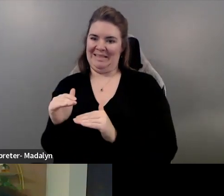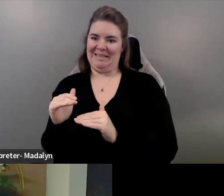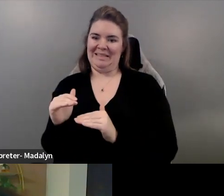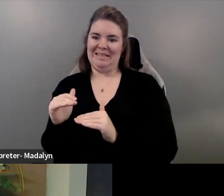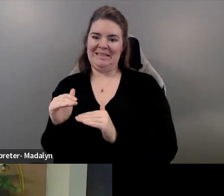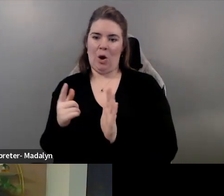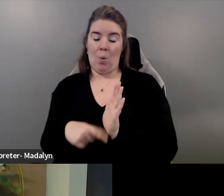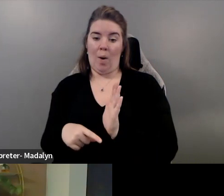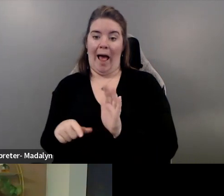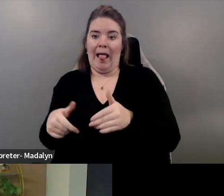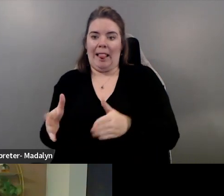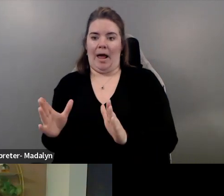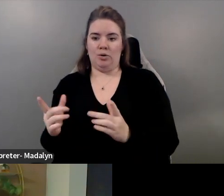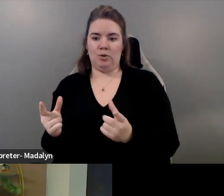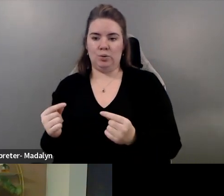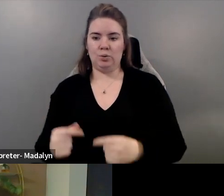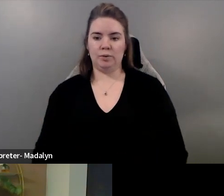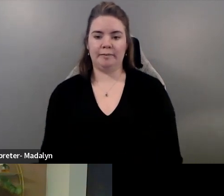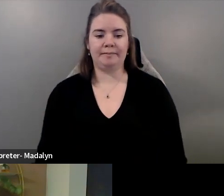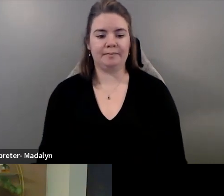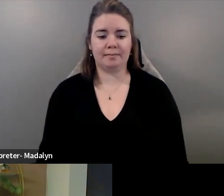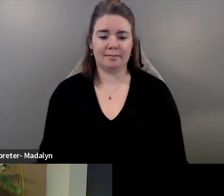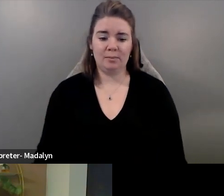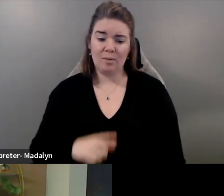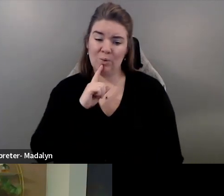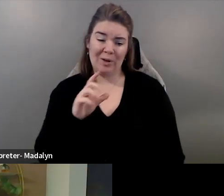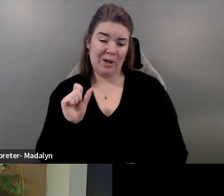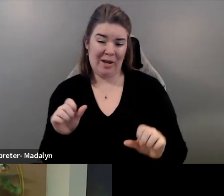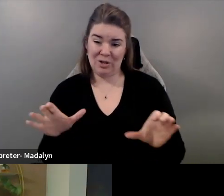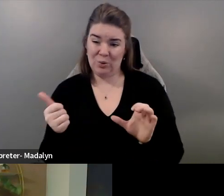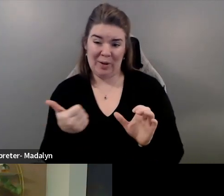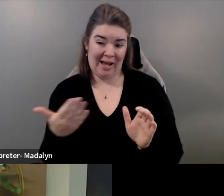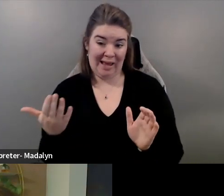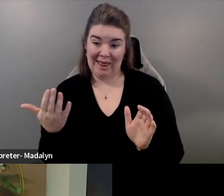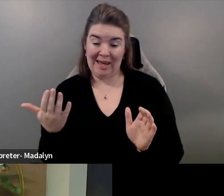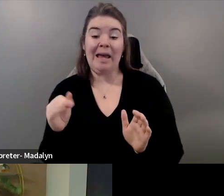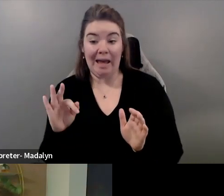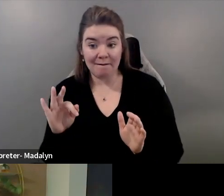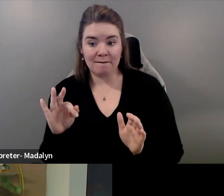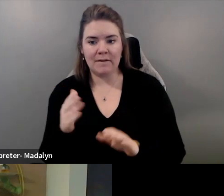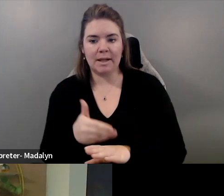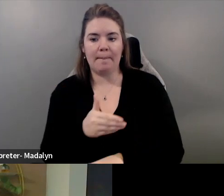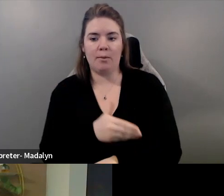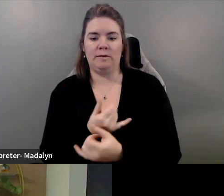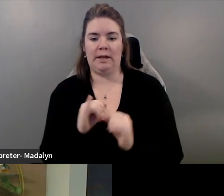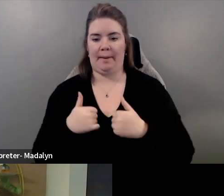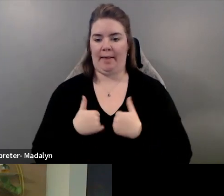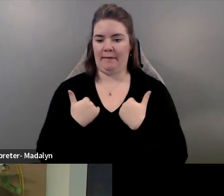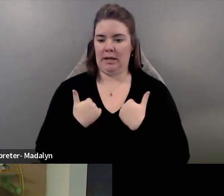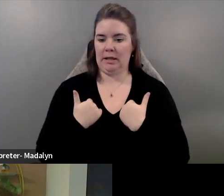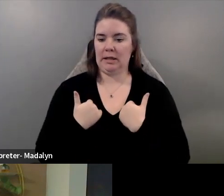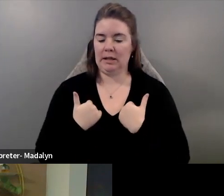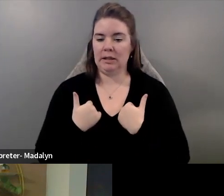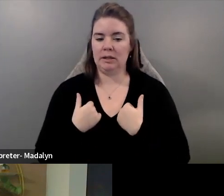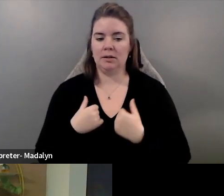we're allowed to kind of do anything else as long as it helps improve independent living in the state. So SILCs